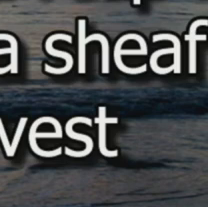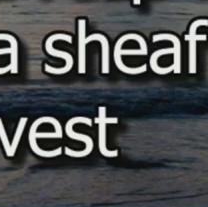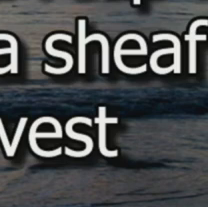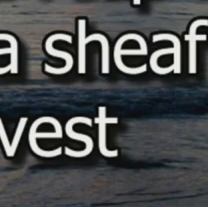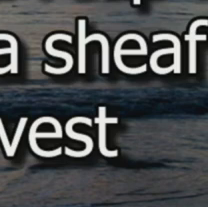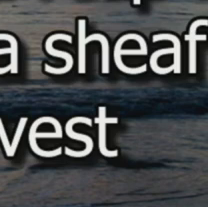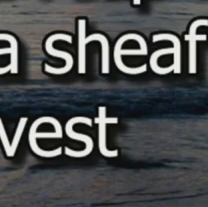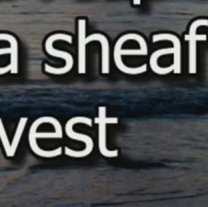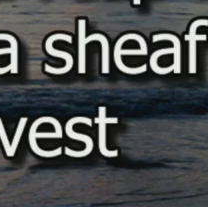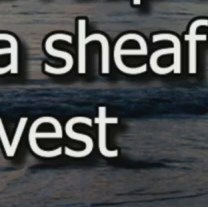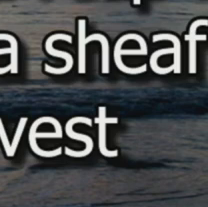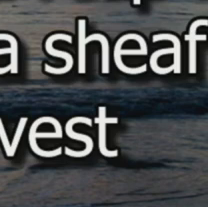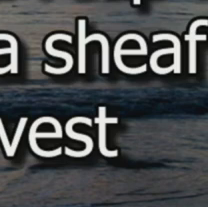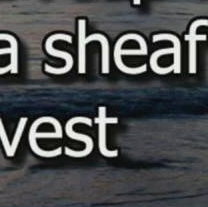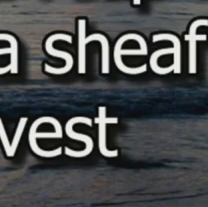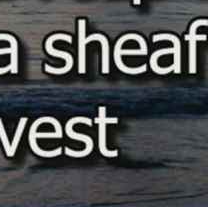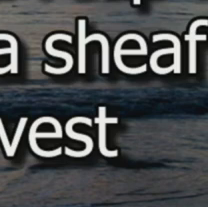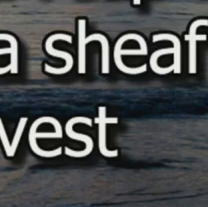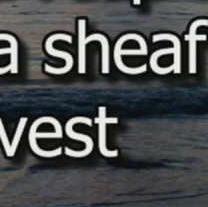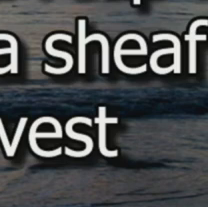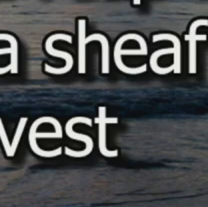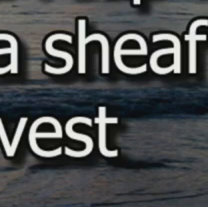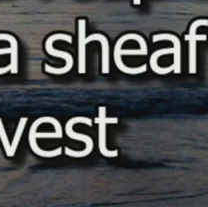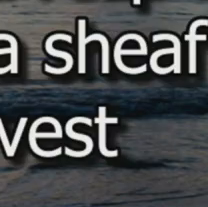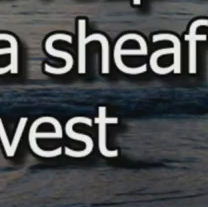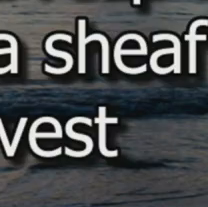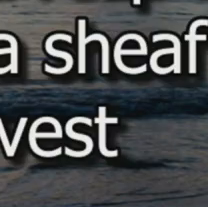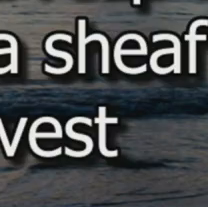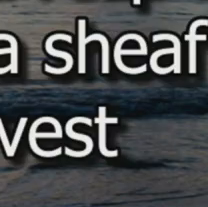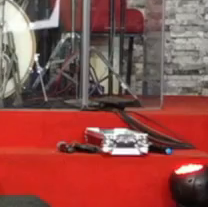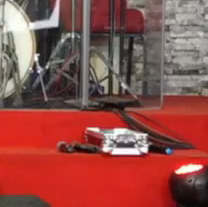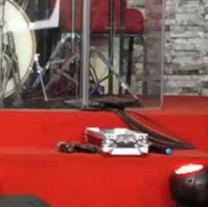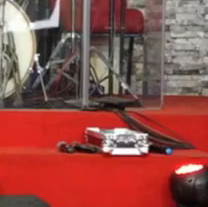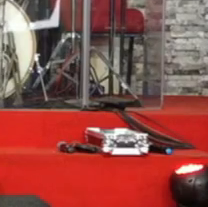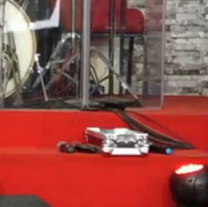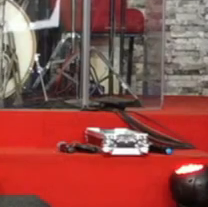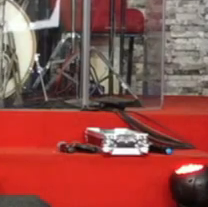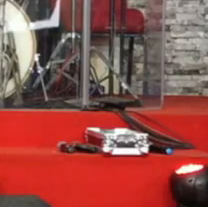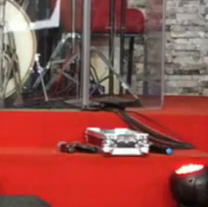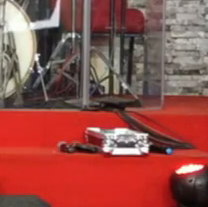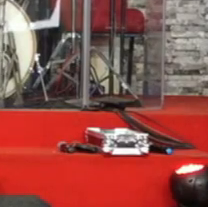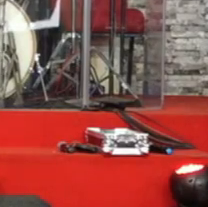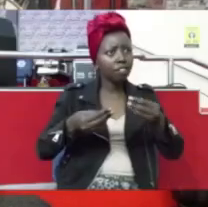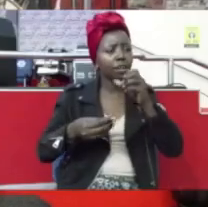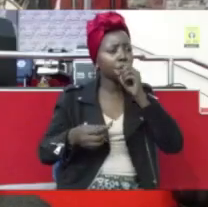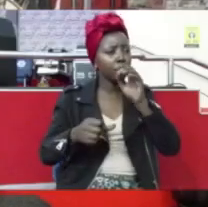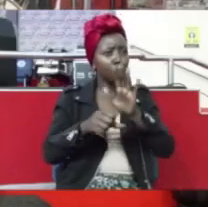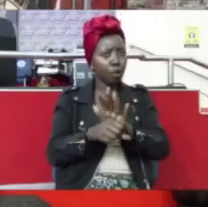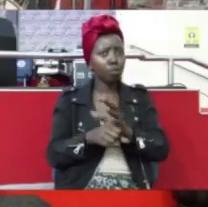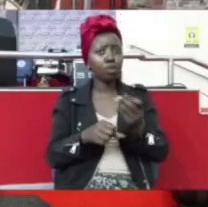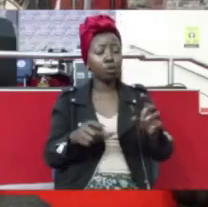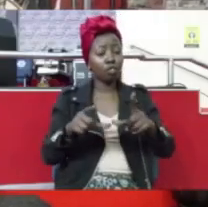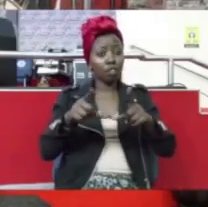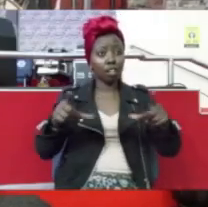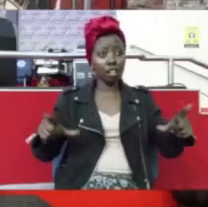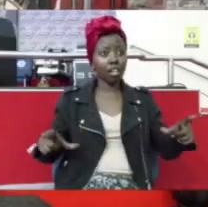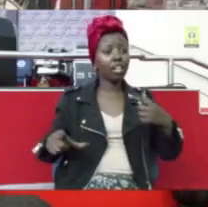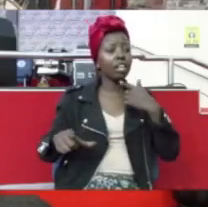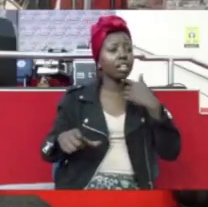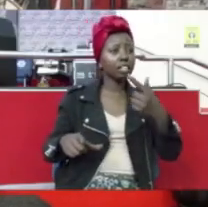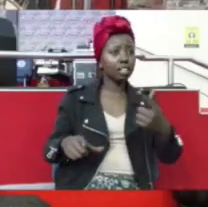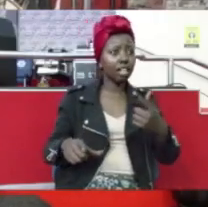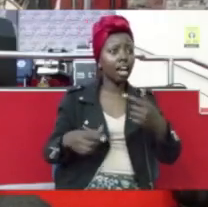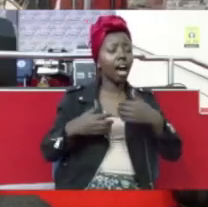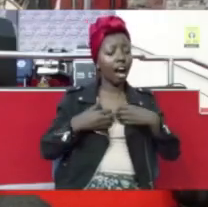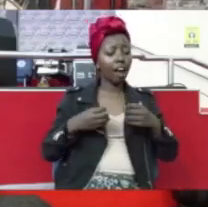name of the Lord. These guys have already been given a promise of a promised land. They have been told that it's a land that